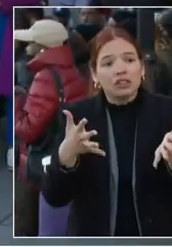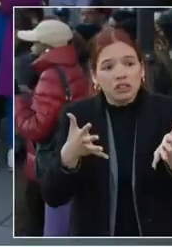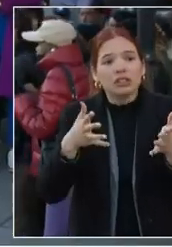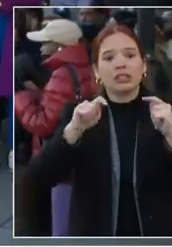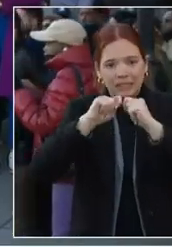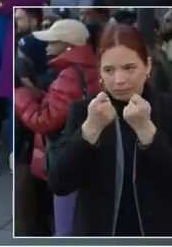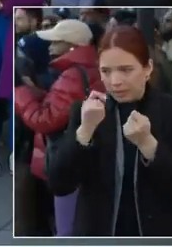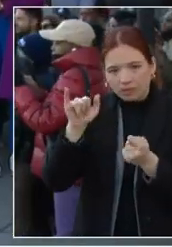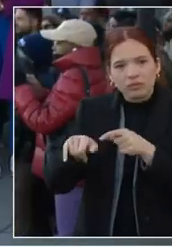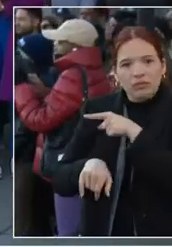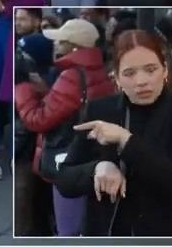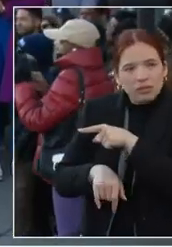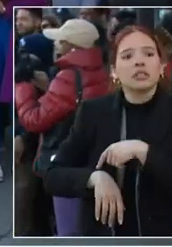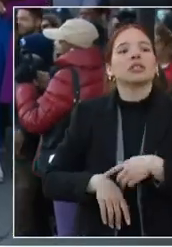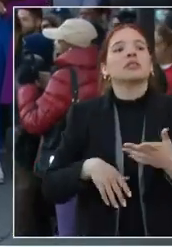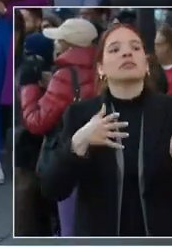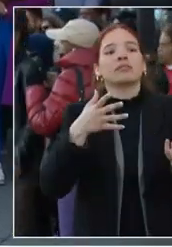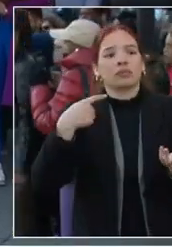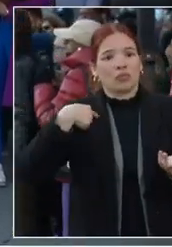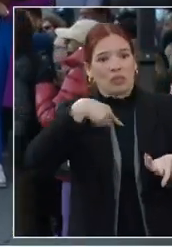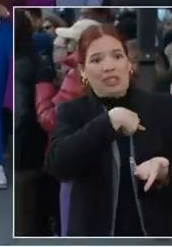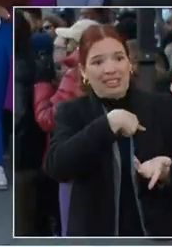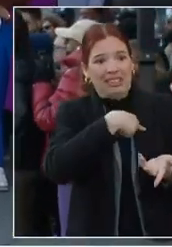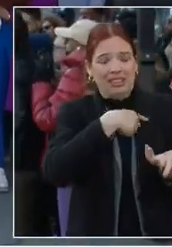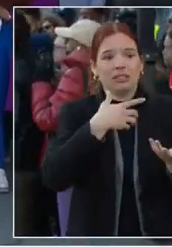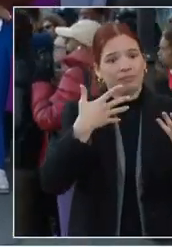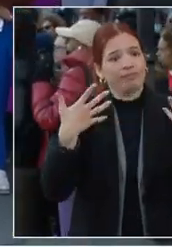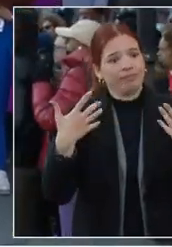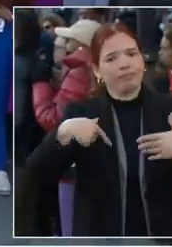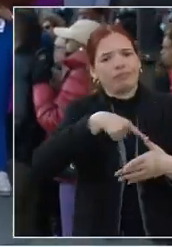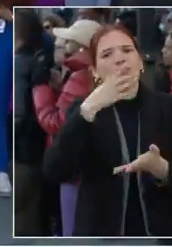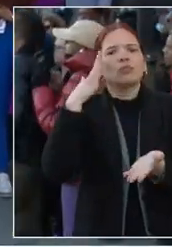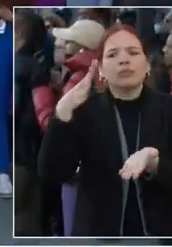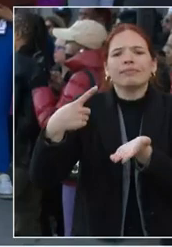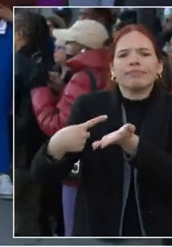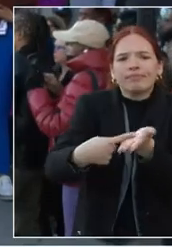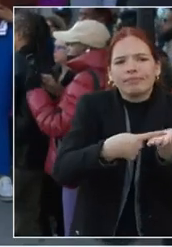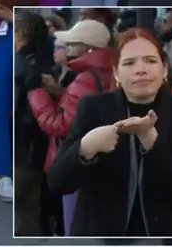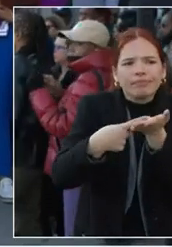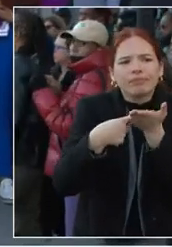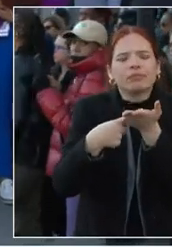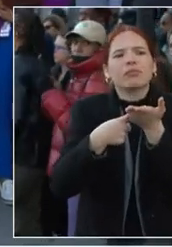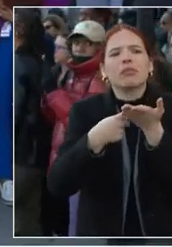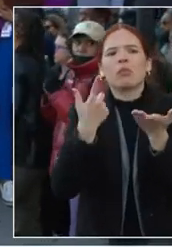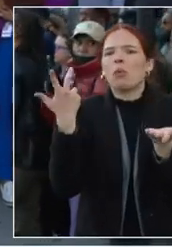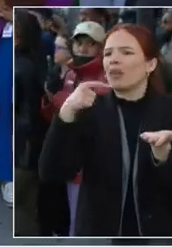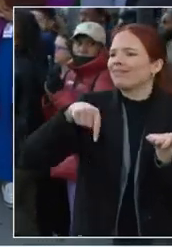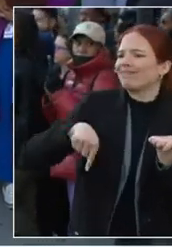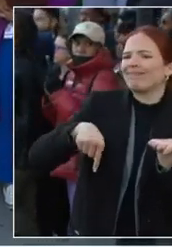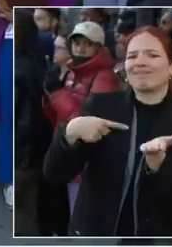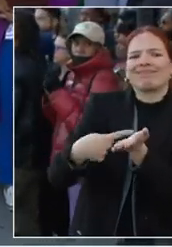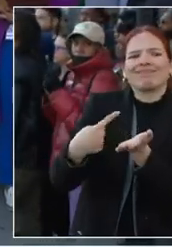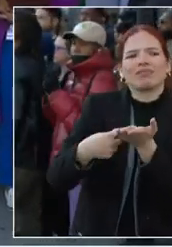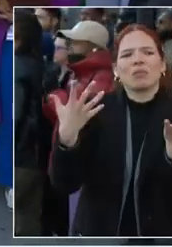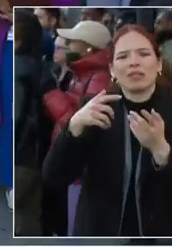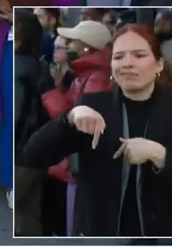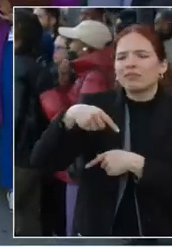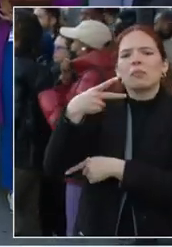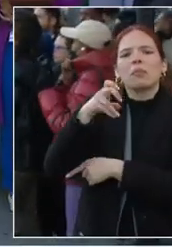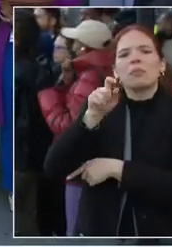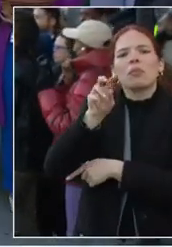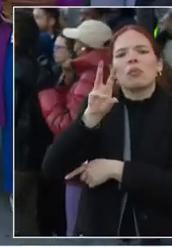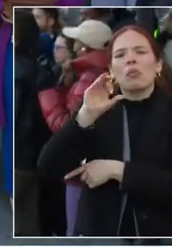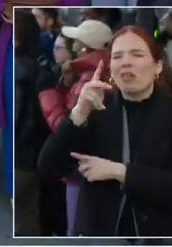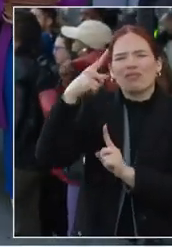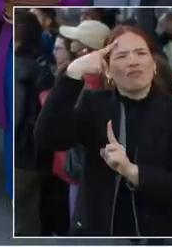and we will be talking about what we are doing here in Petworth, but also conducting a